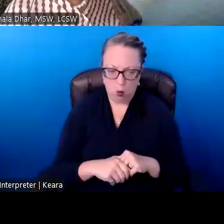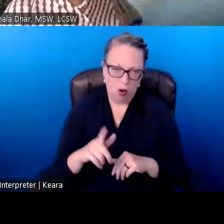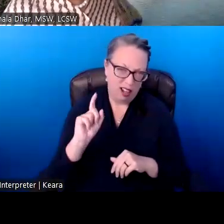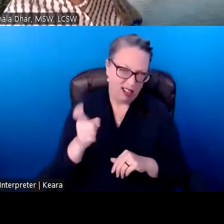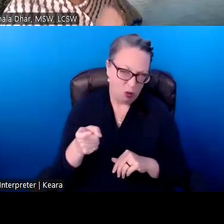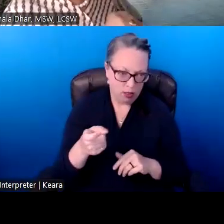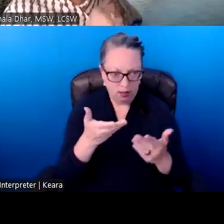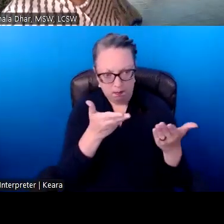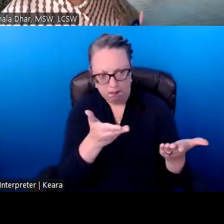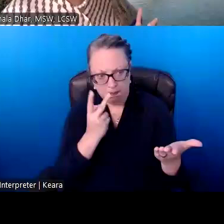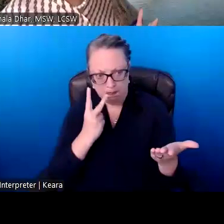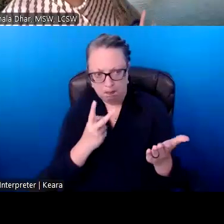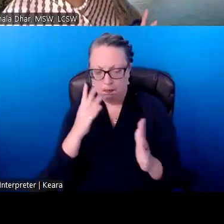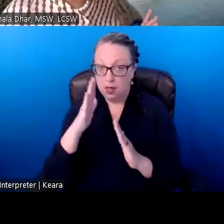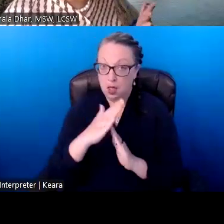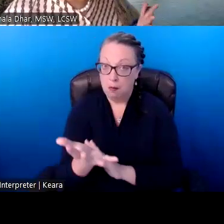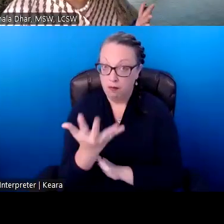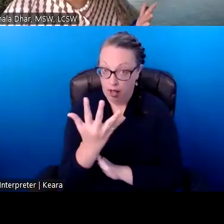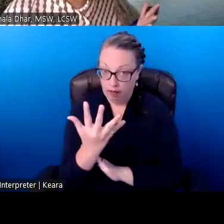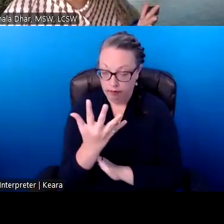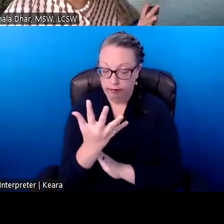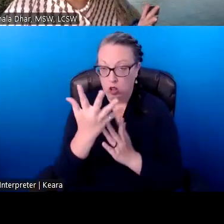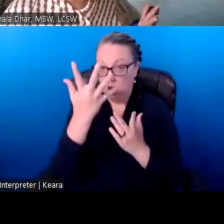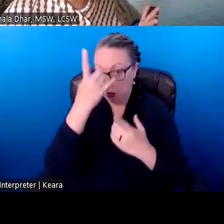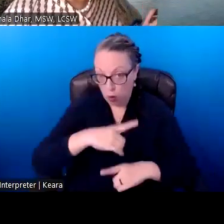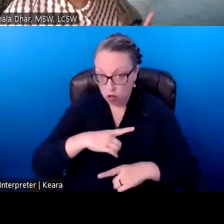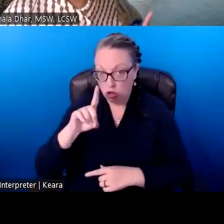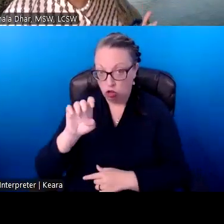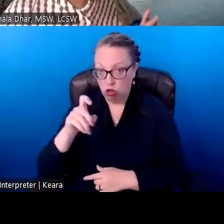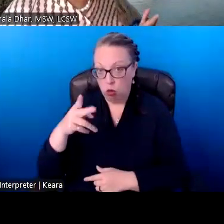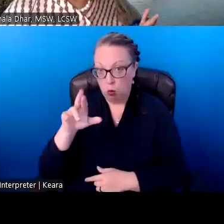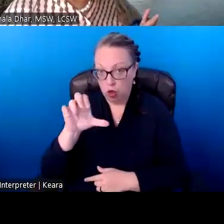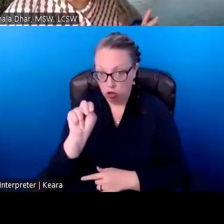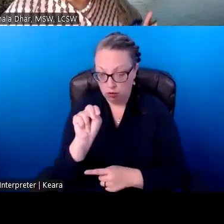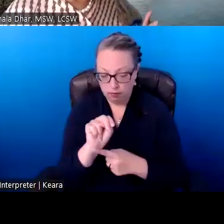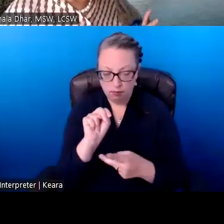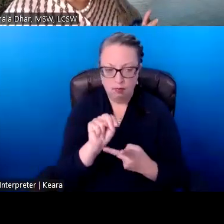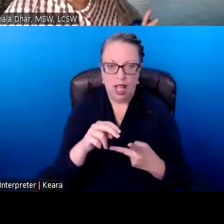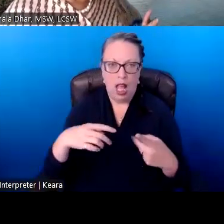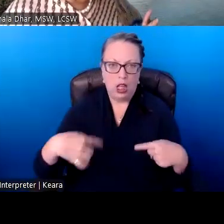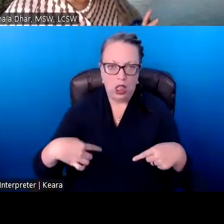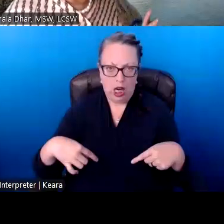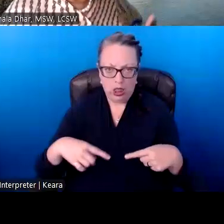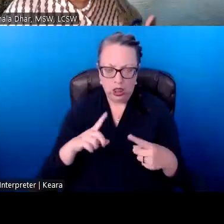Look at it. The top 5 are depression is the first one, followed by anxiety,